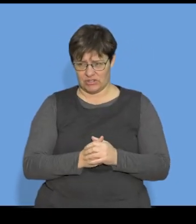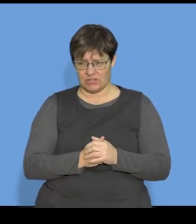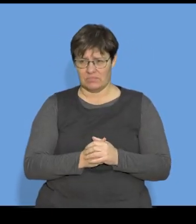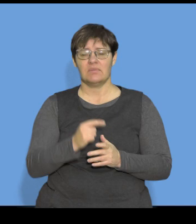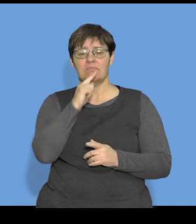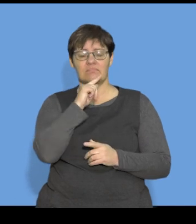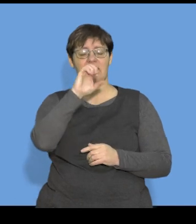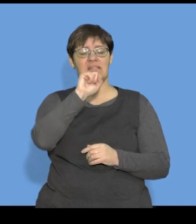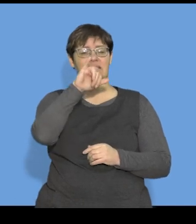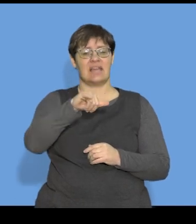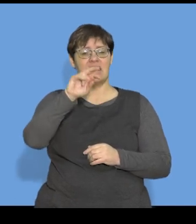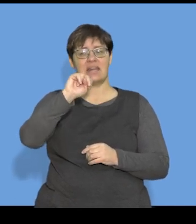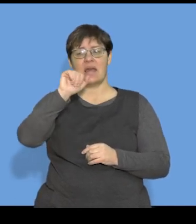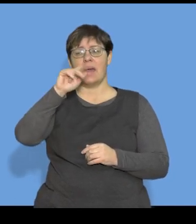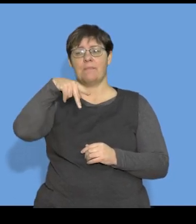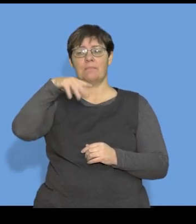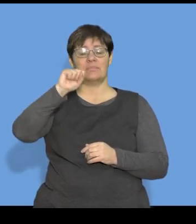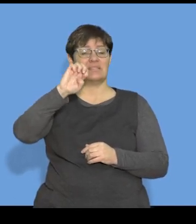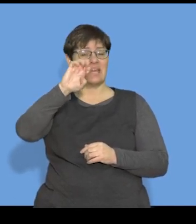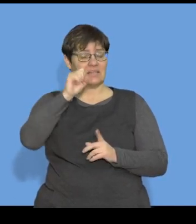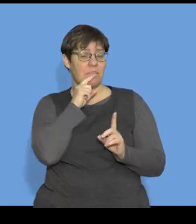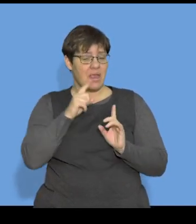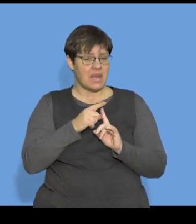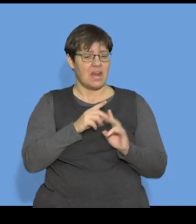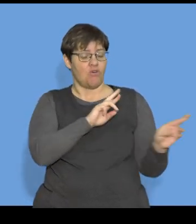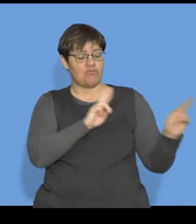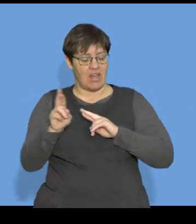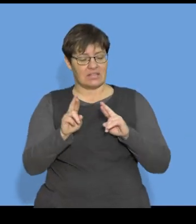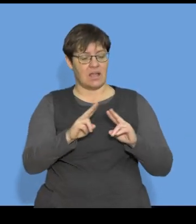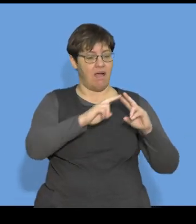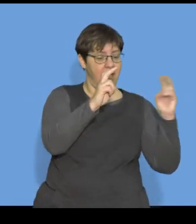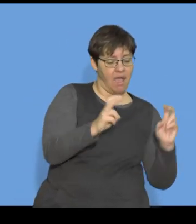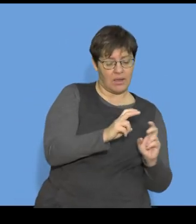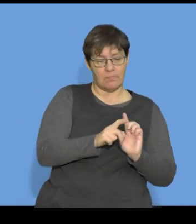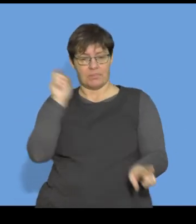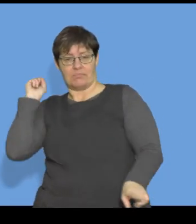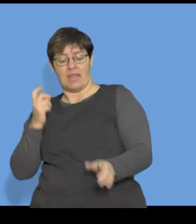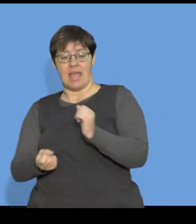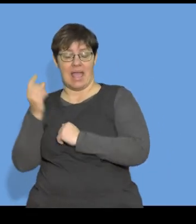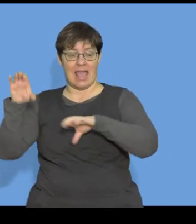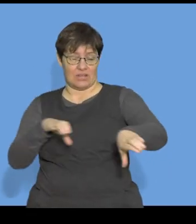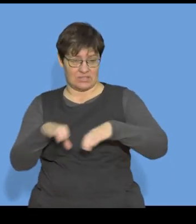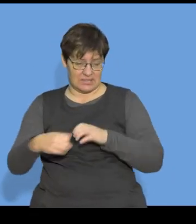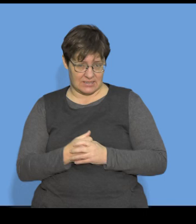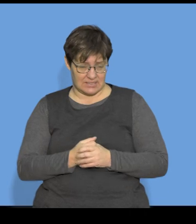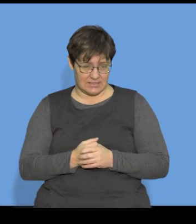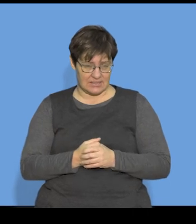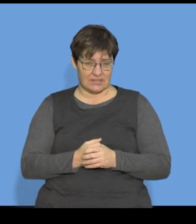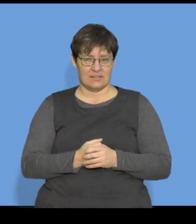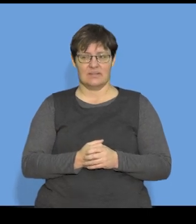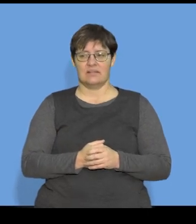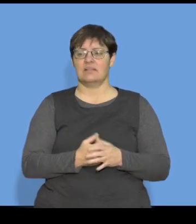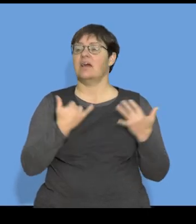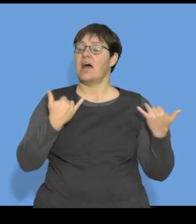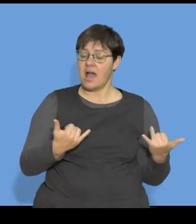cord. And we talked to the synapse when we were talking about the reflex action on the reflex arc. We did talk to the